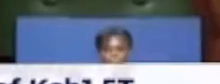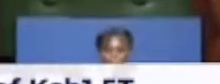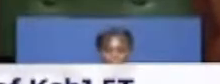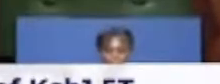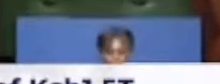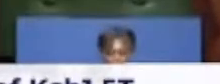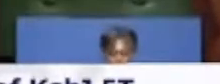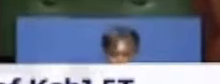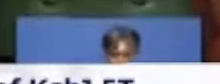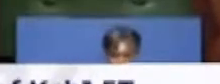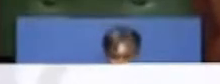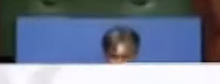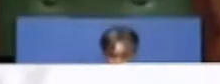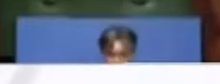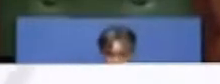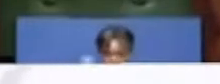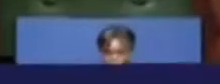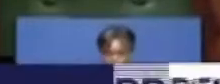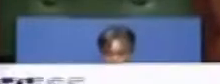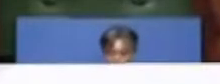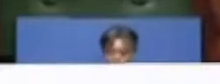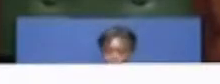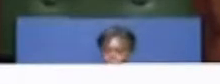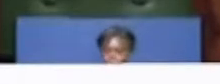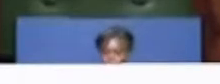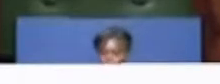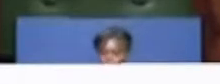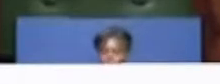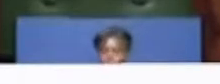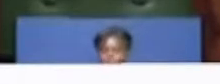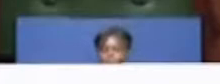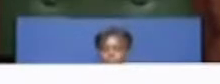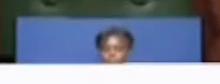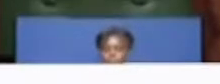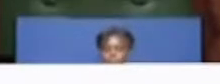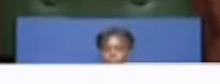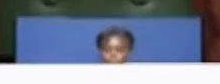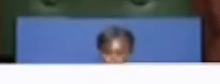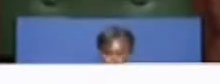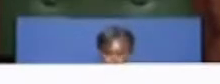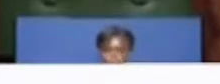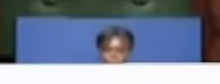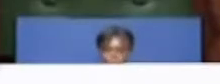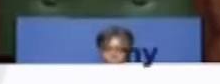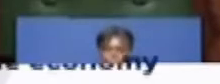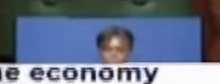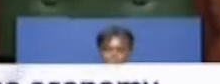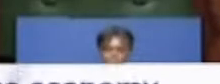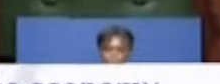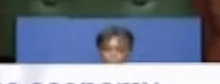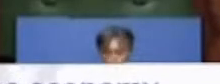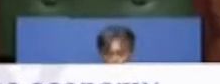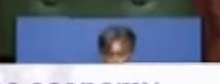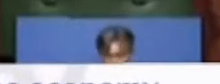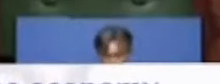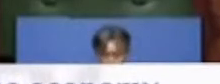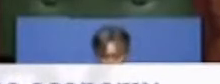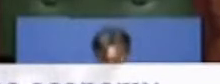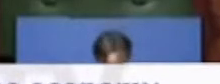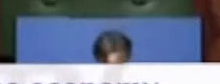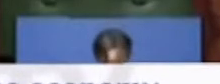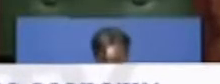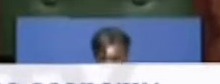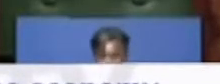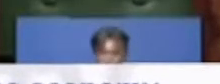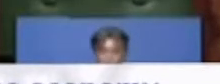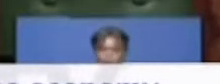on Friday this week, Parliament shall proceed to its traditional long recess. To that end, through you, Honourable Speakers, I urge